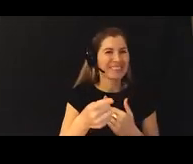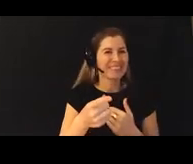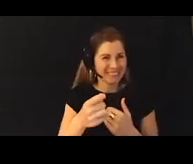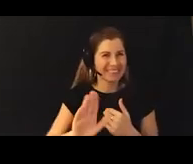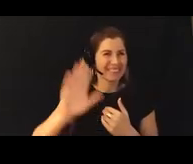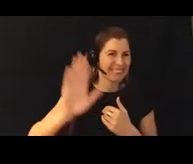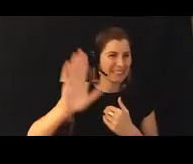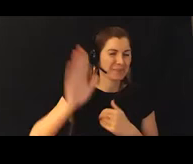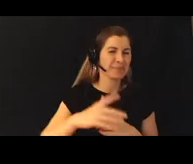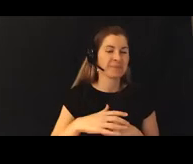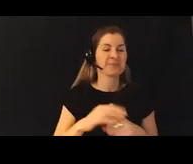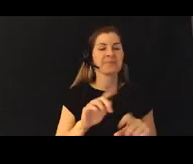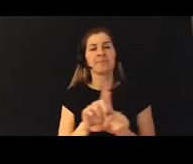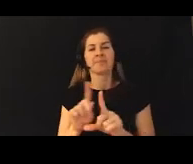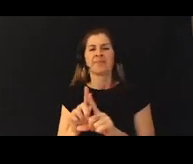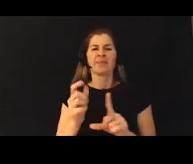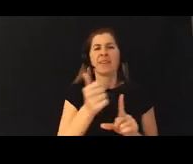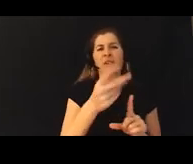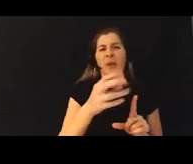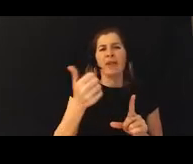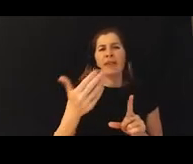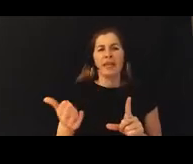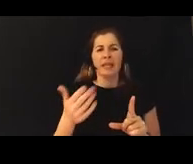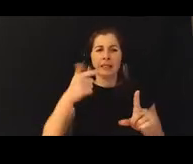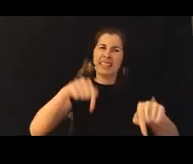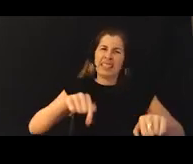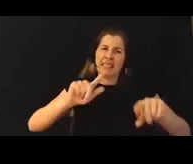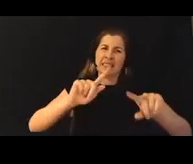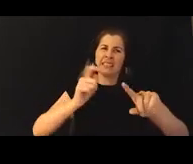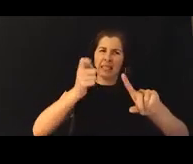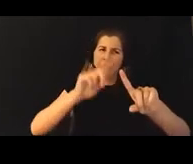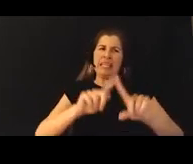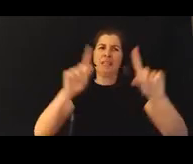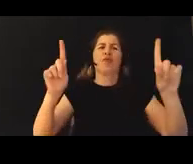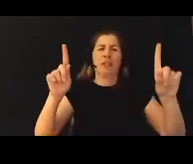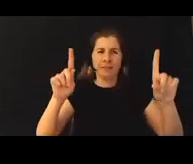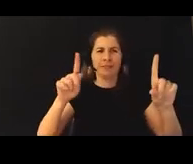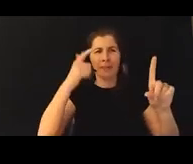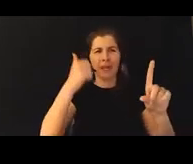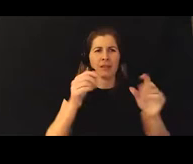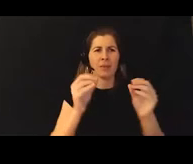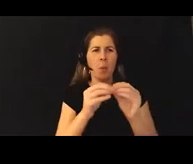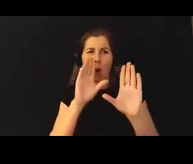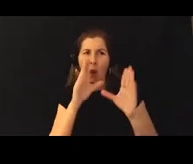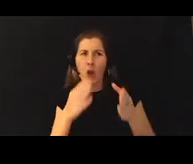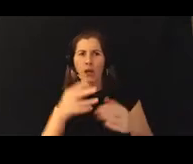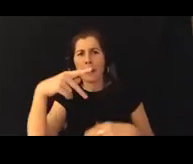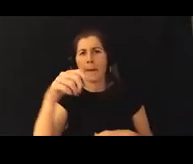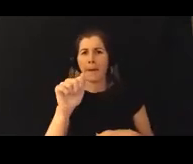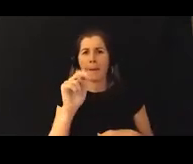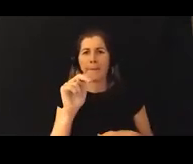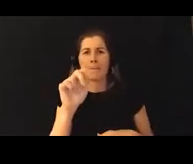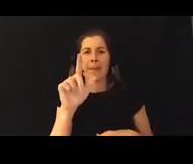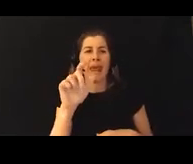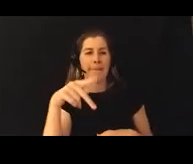And I also want to point out a couple things since we are doing a different view today where we are looking at the panelists. Like I said, we're going to ask you all to pull